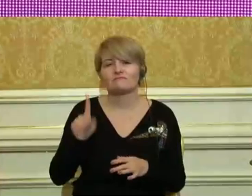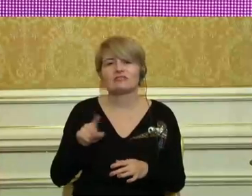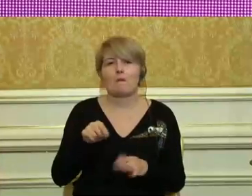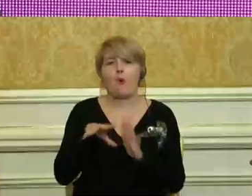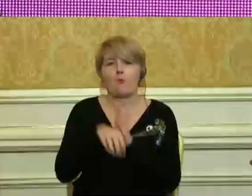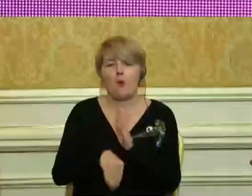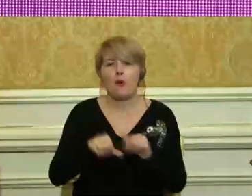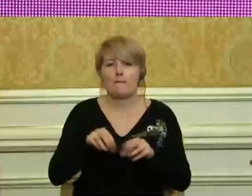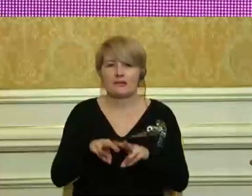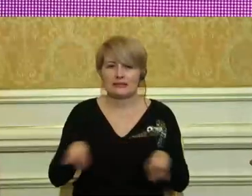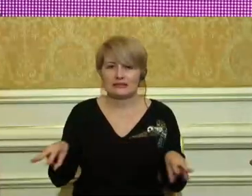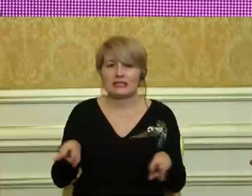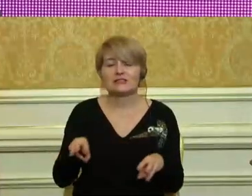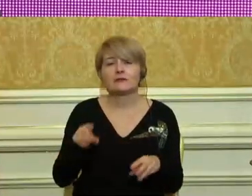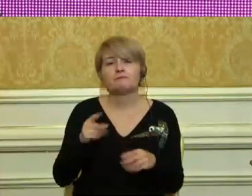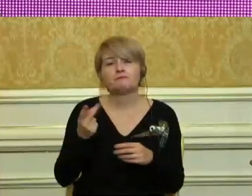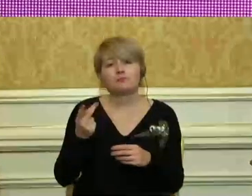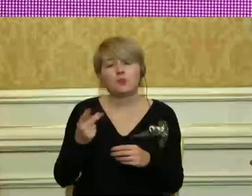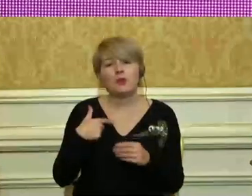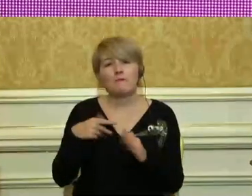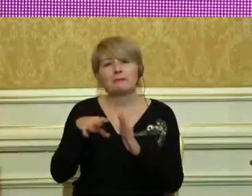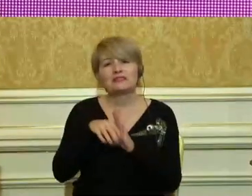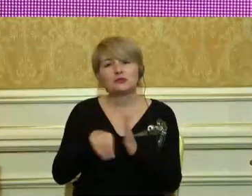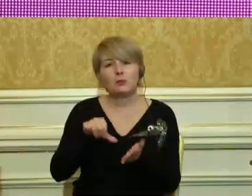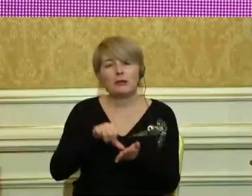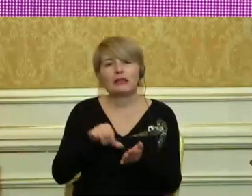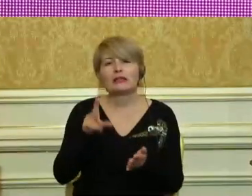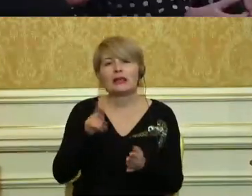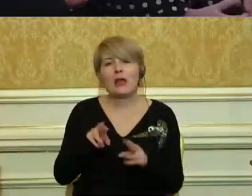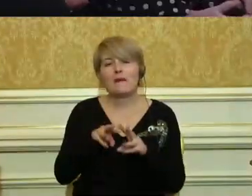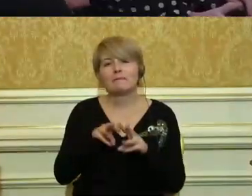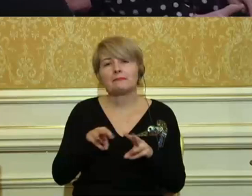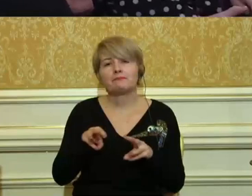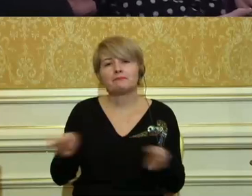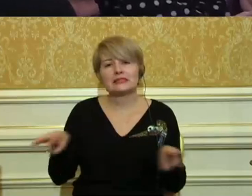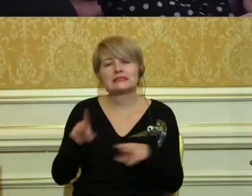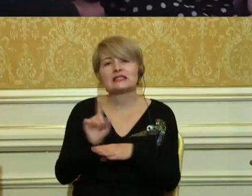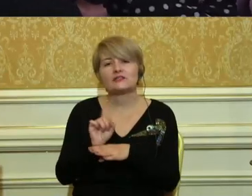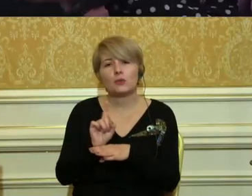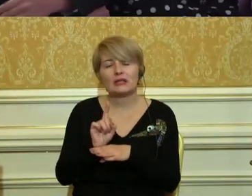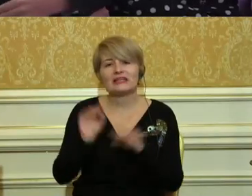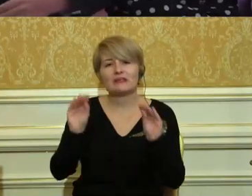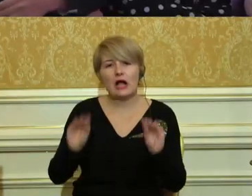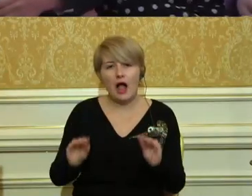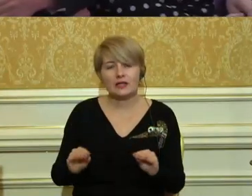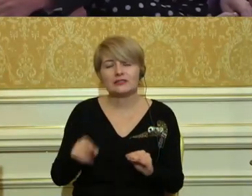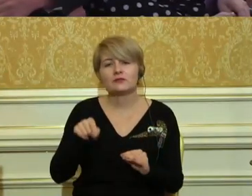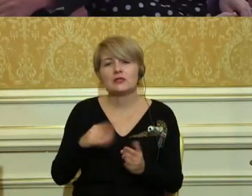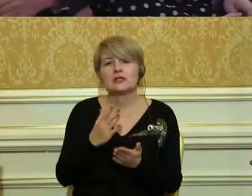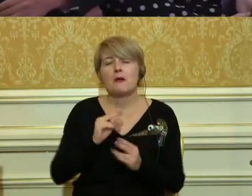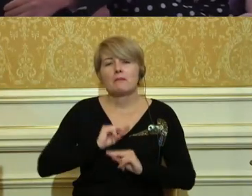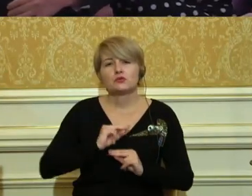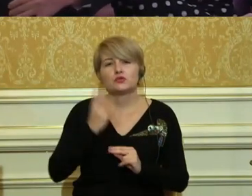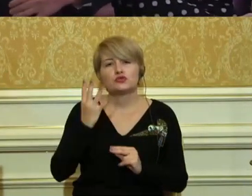way to send the anonymous messages, notes, etc. So then when we started to the expertise of the normative acts,